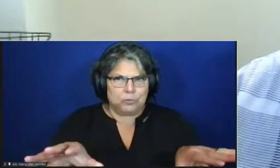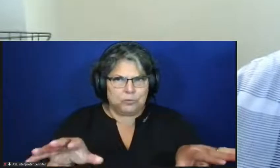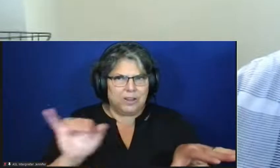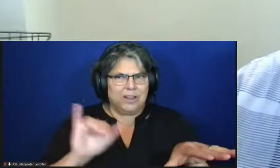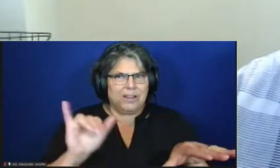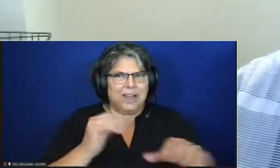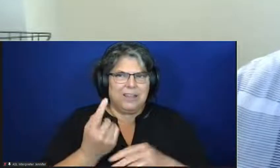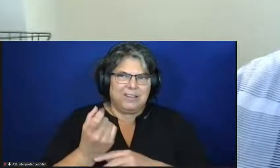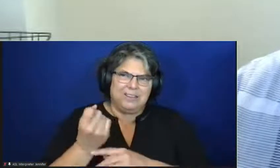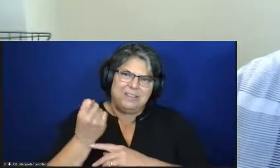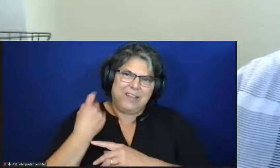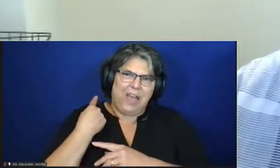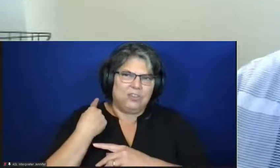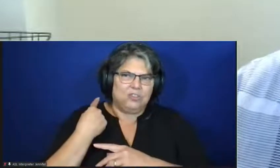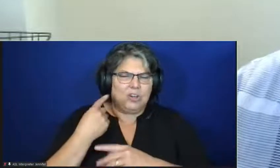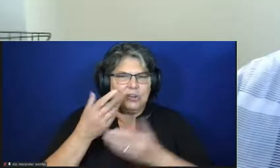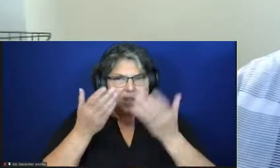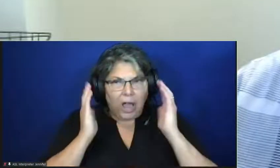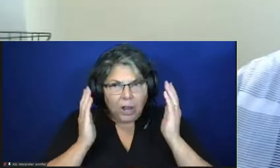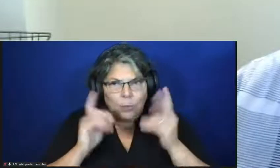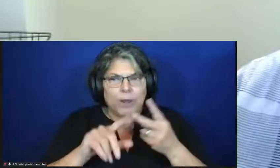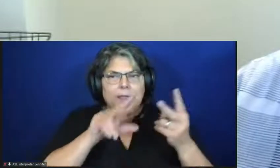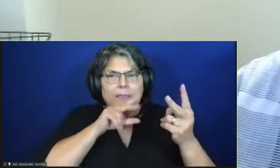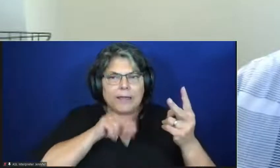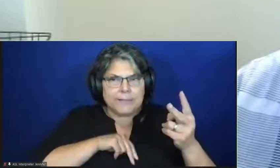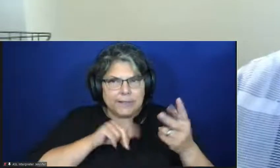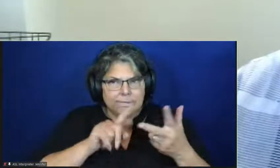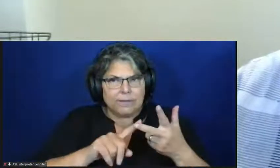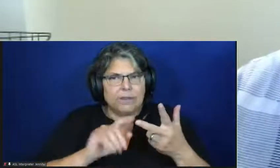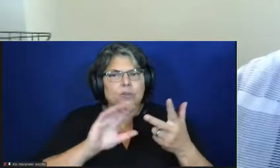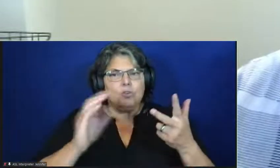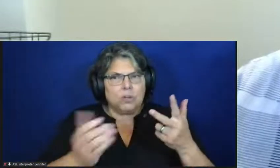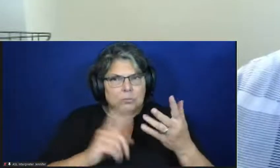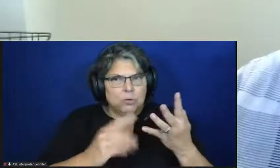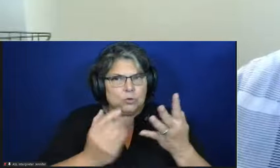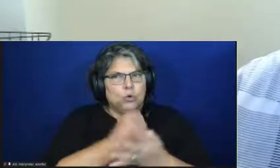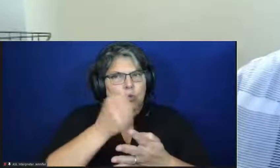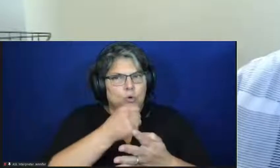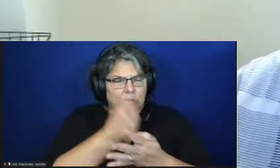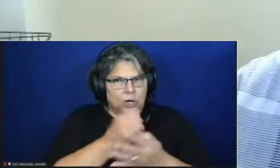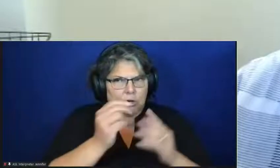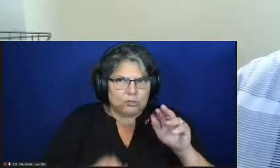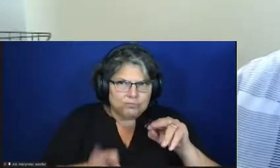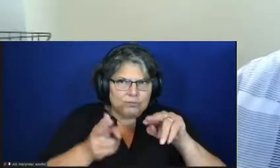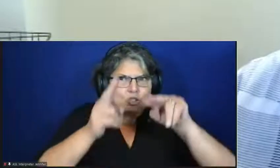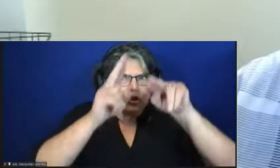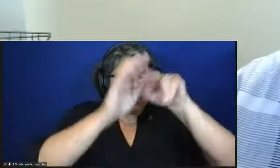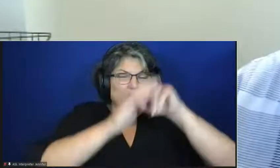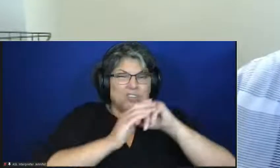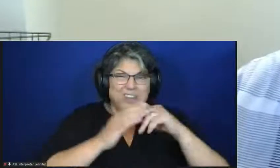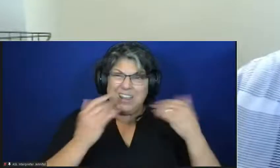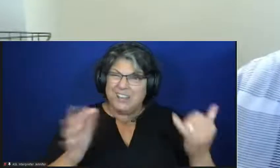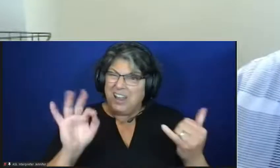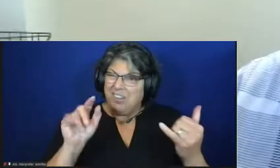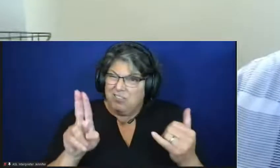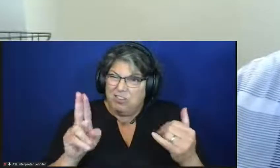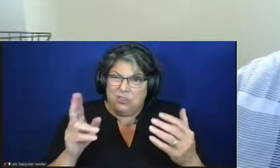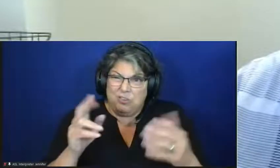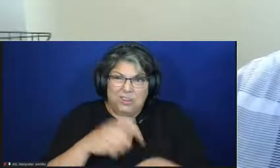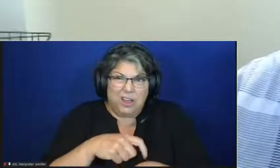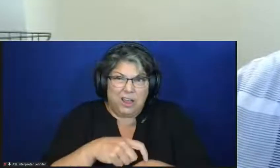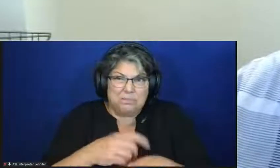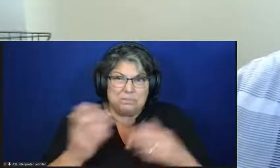year's Halloween, Thanksgiving, and Christmas New Year's surge. Influenza season is now upon us, and if